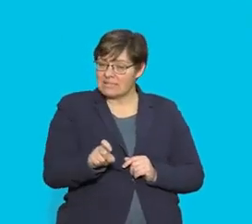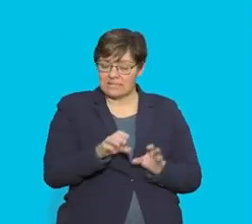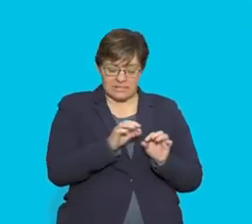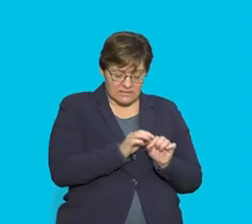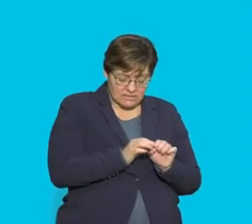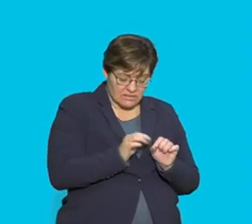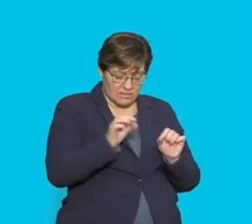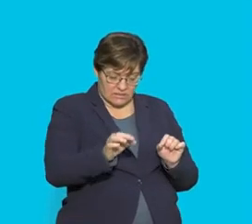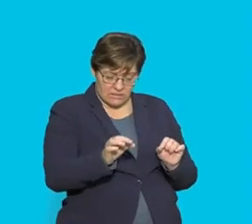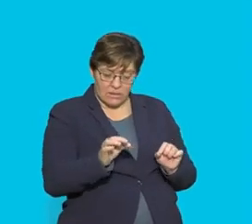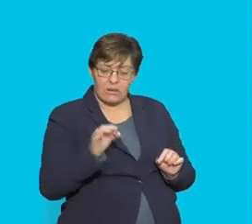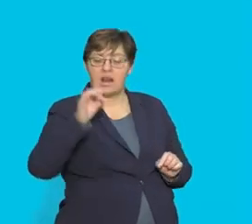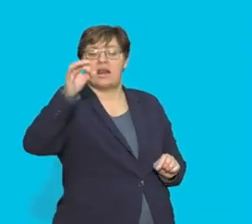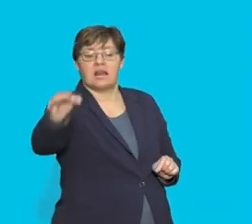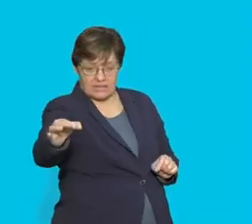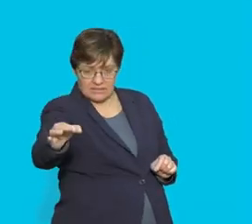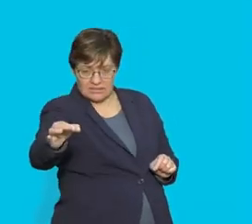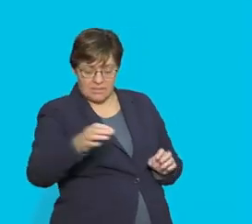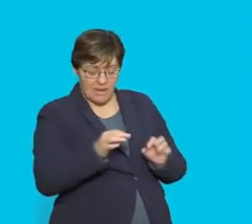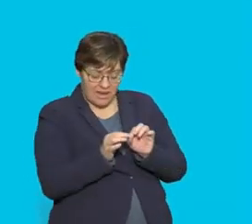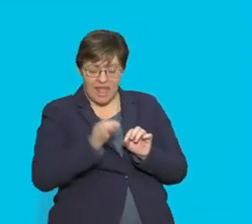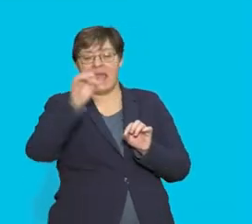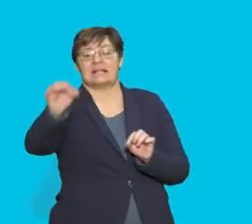must be produced,